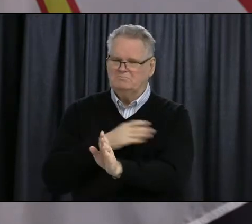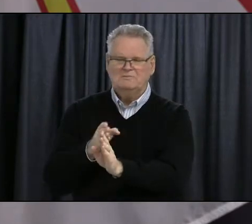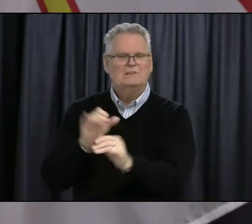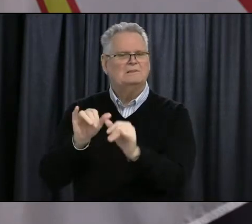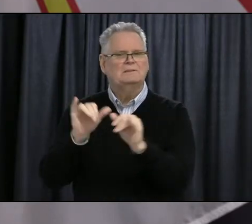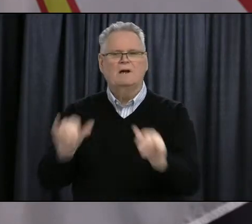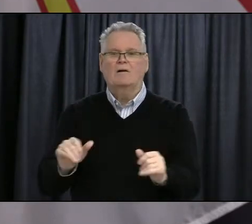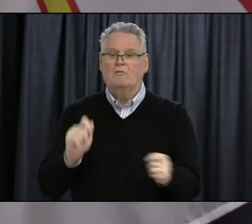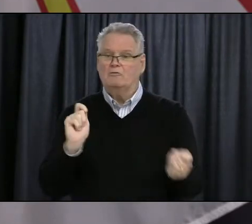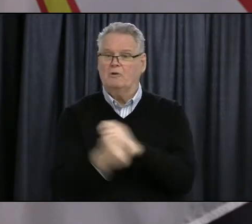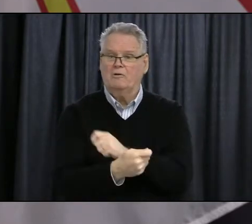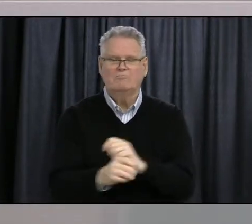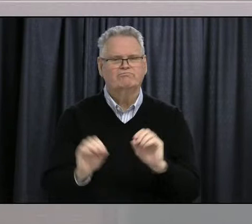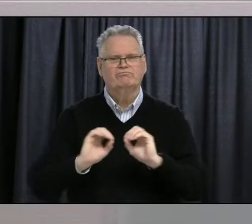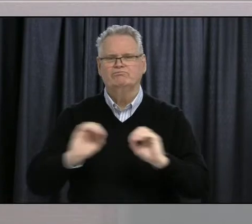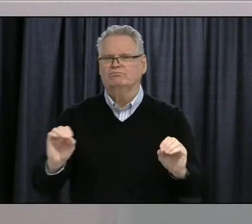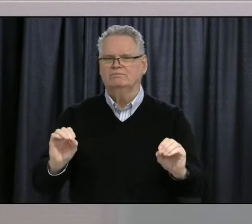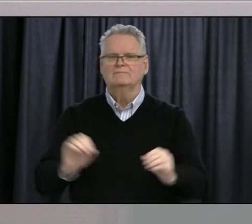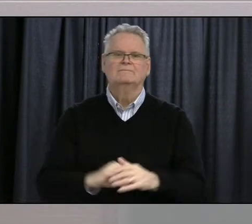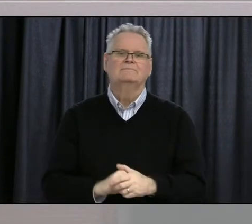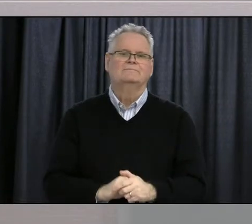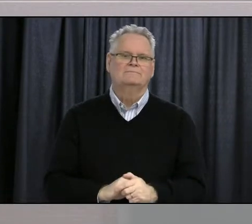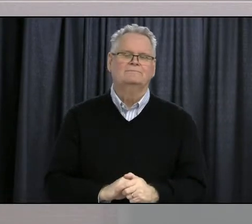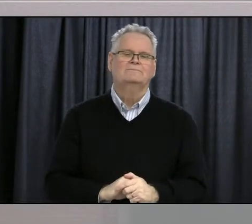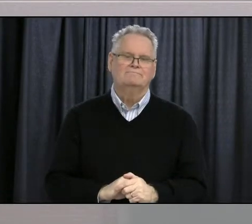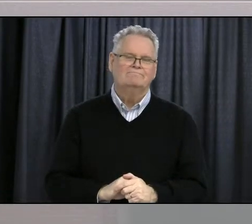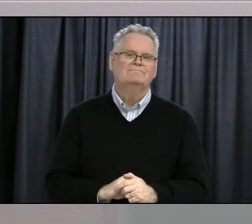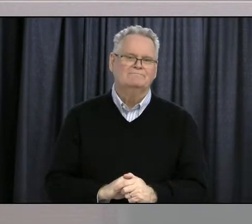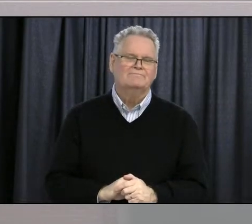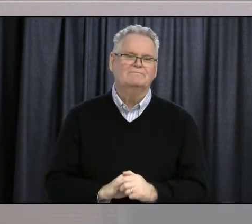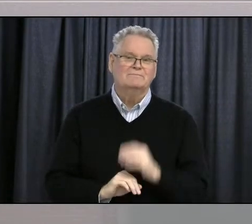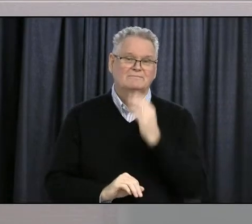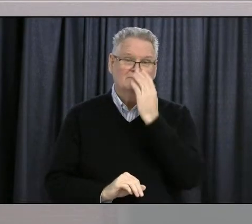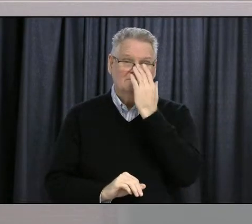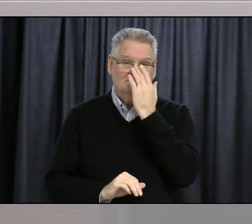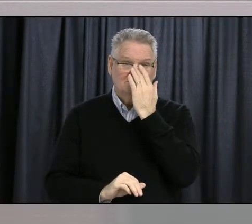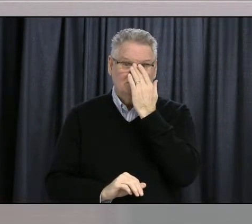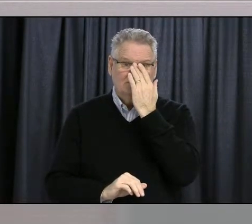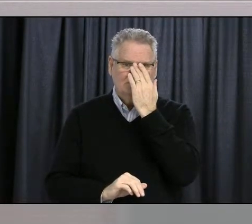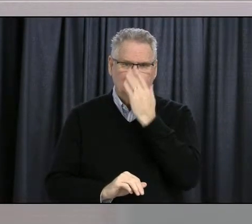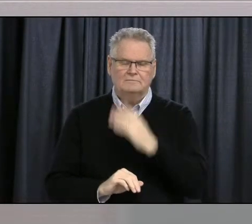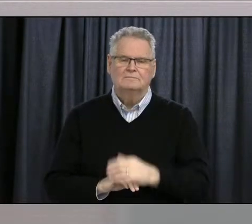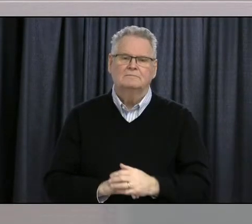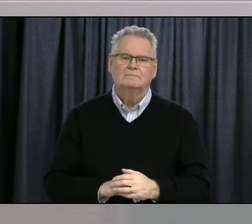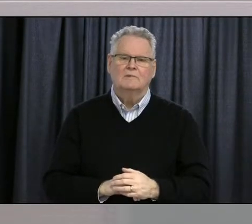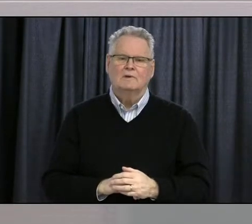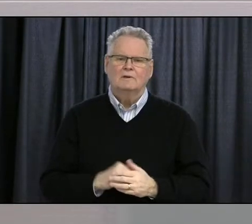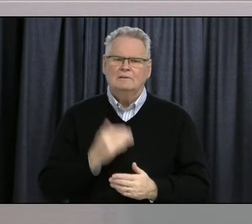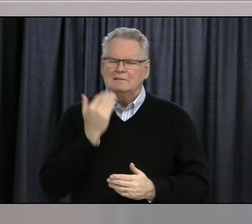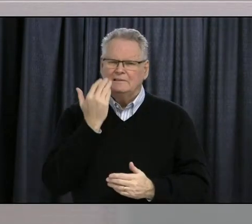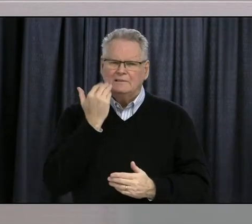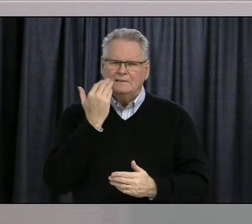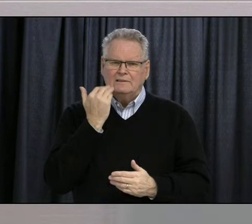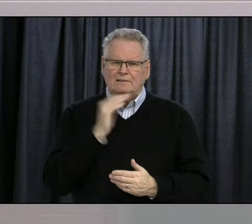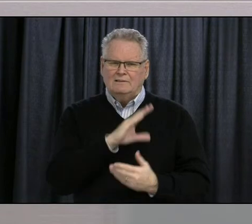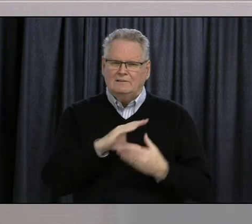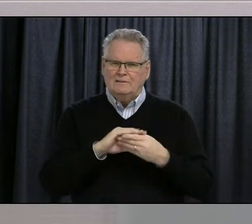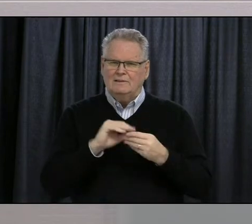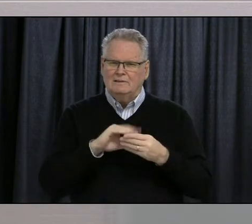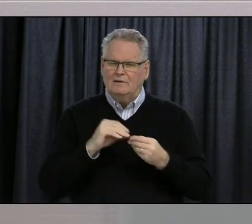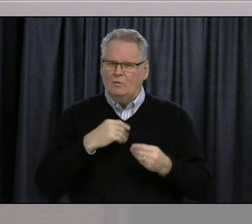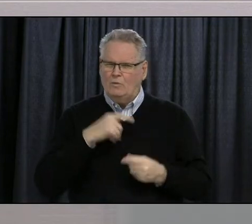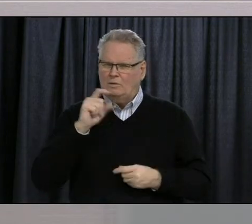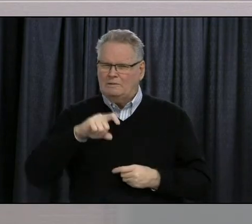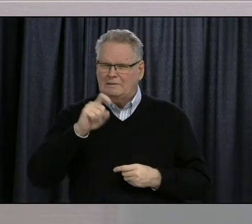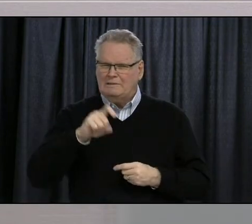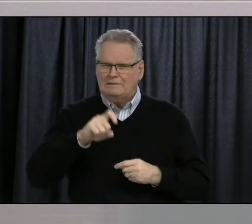campaign. Right on. And I was hoping you could clarify a comment you made earlier about the more flexibility given